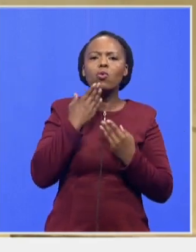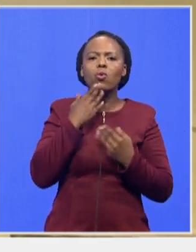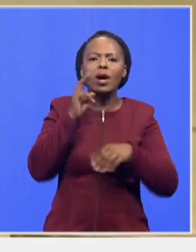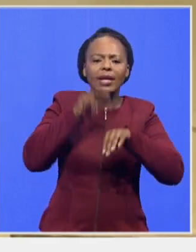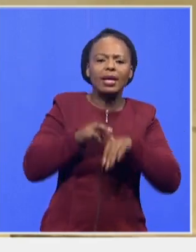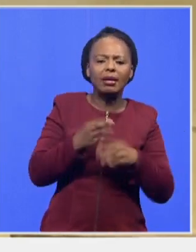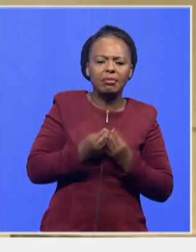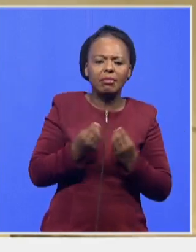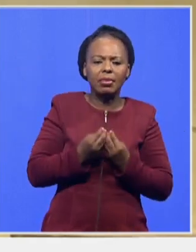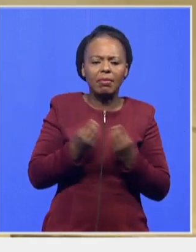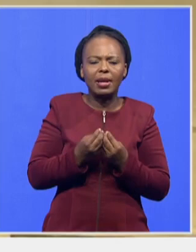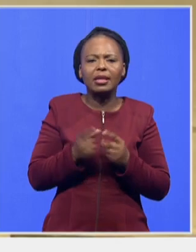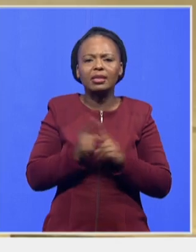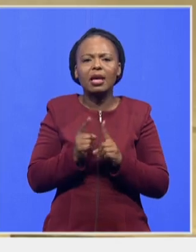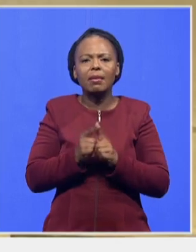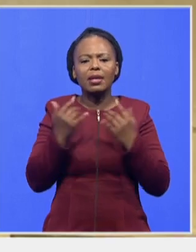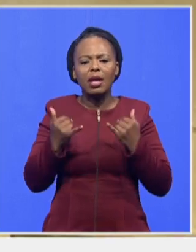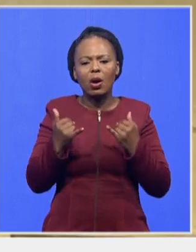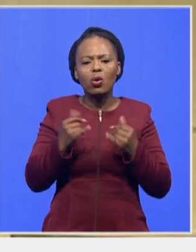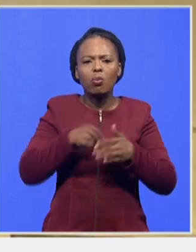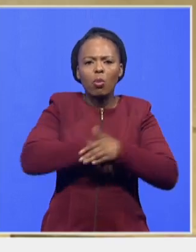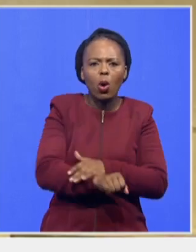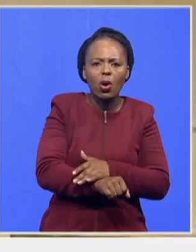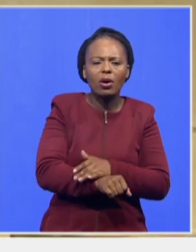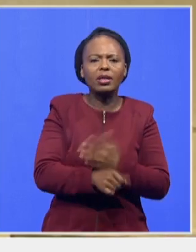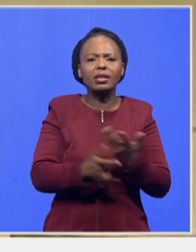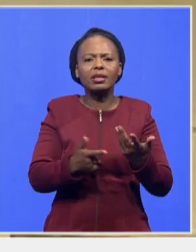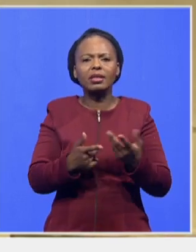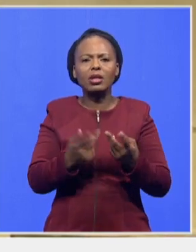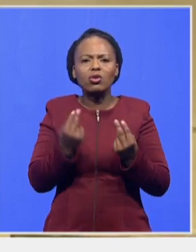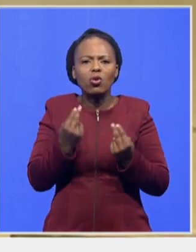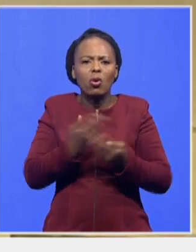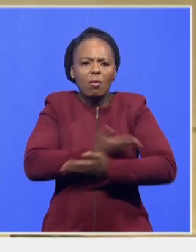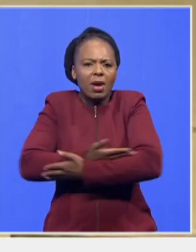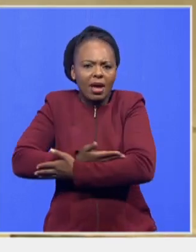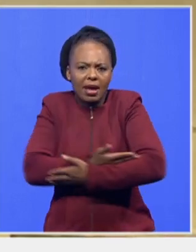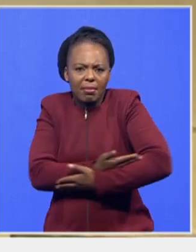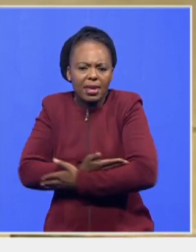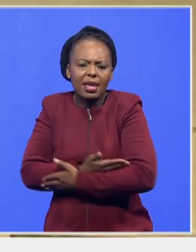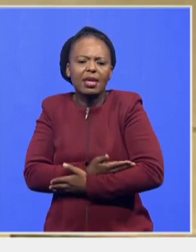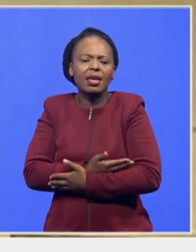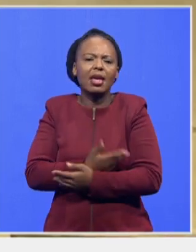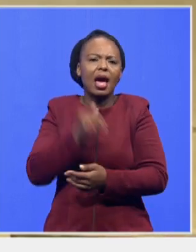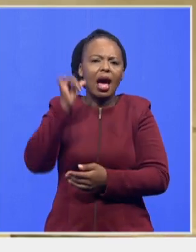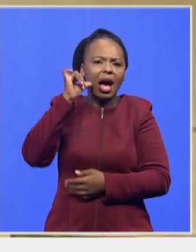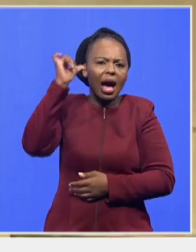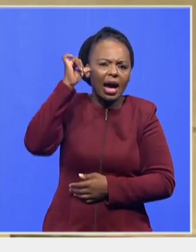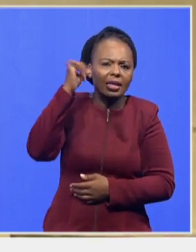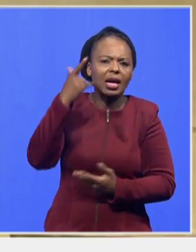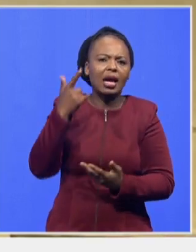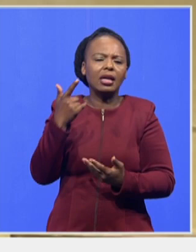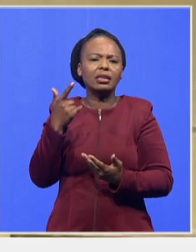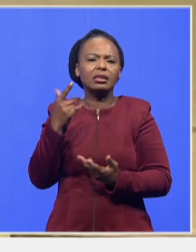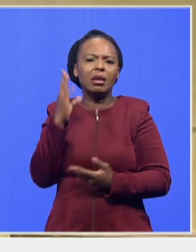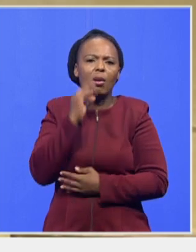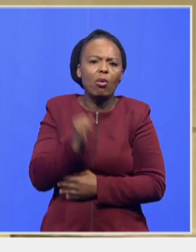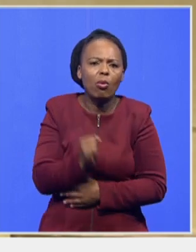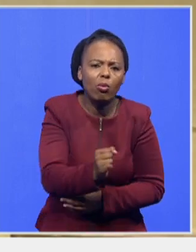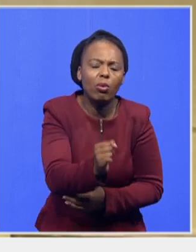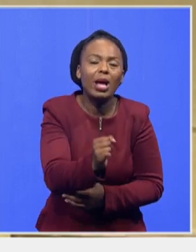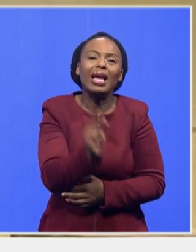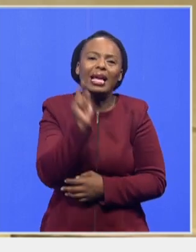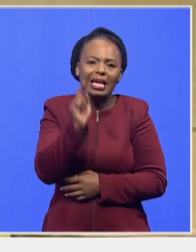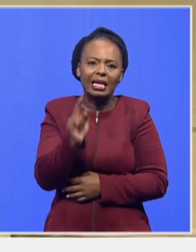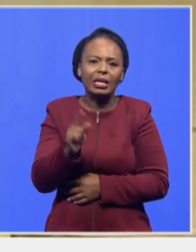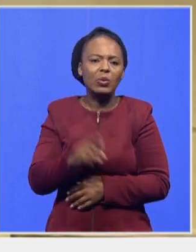the injured people, newborns, and elderly people. So the situation is really bad, and nobody can provide enough help in